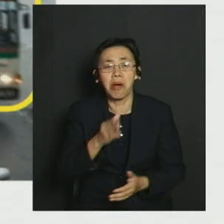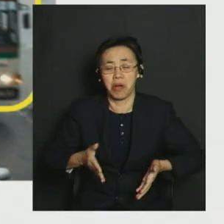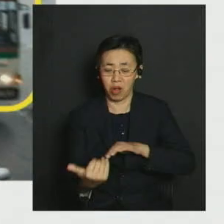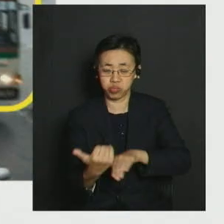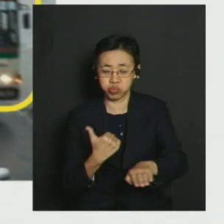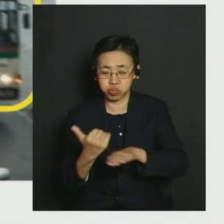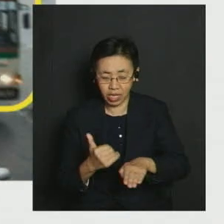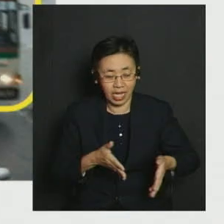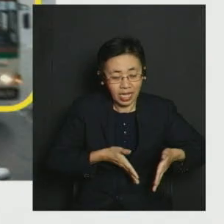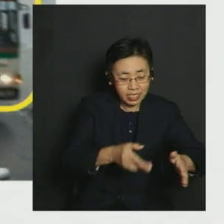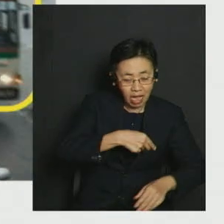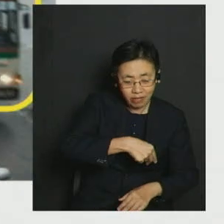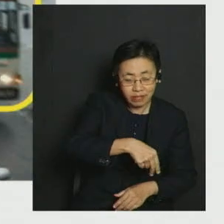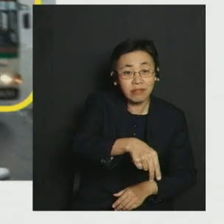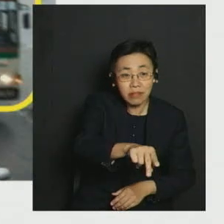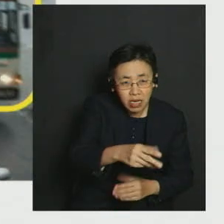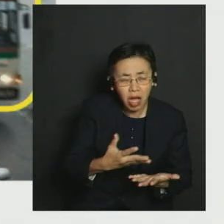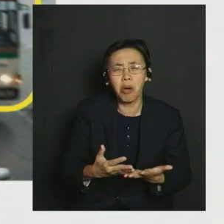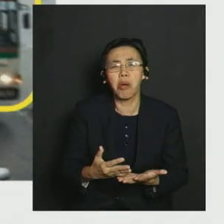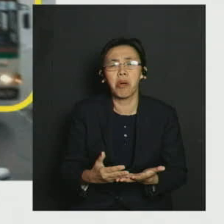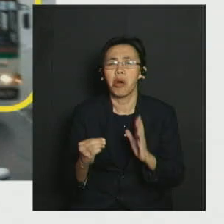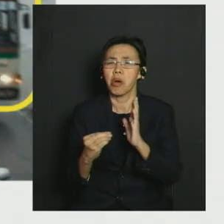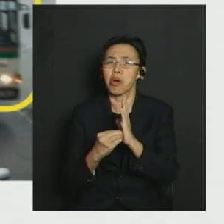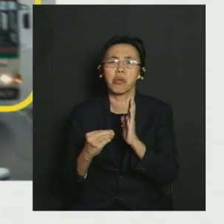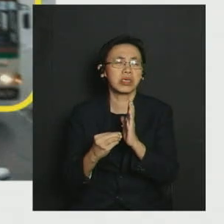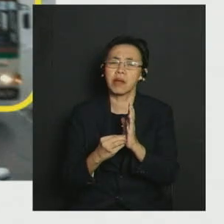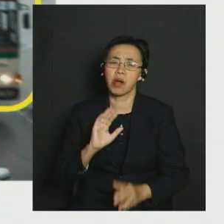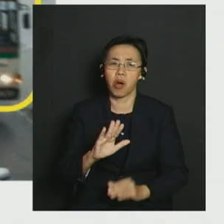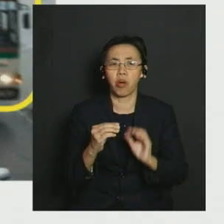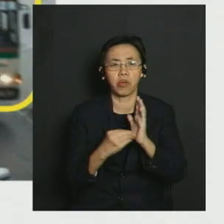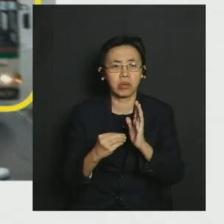BMA, okay? And if you go up to the